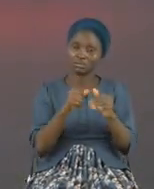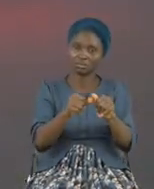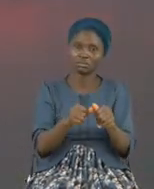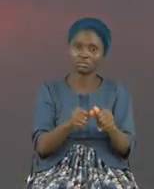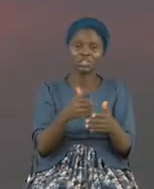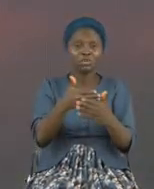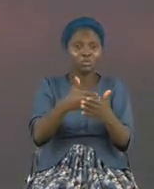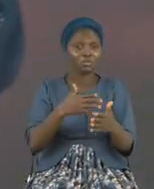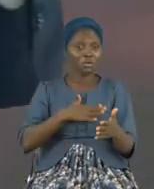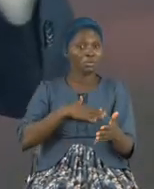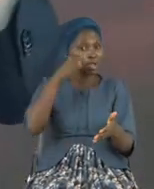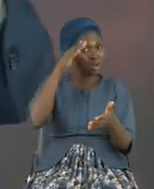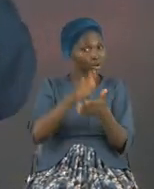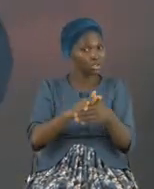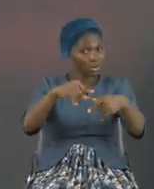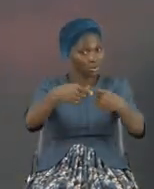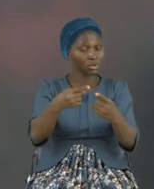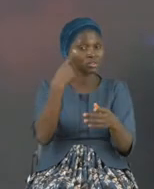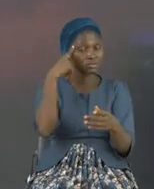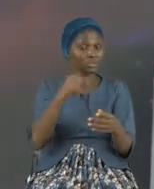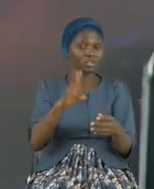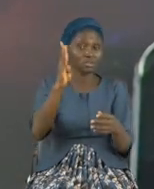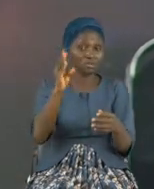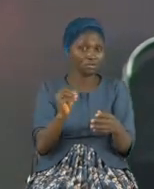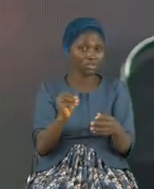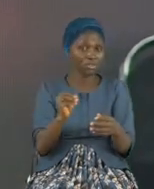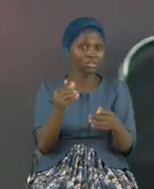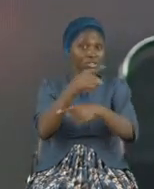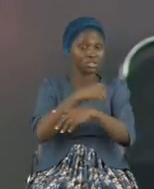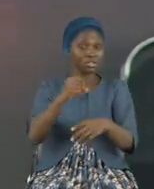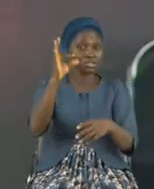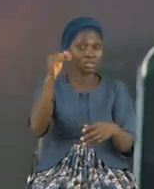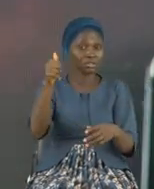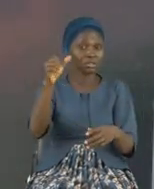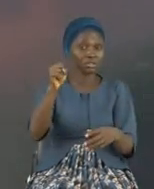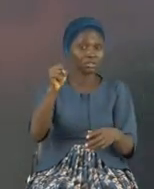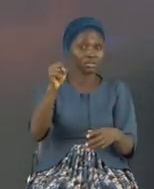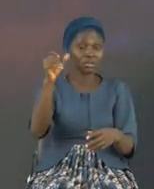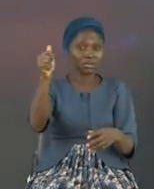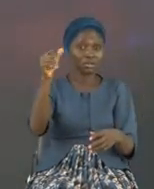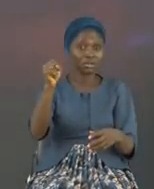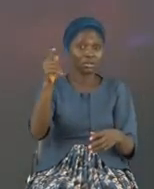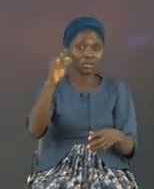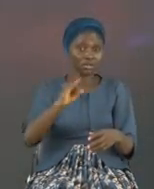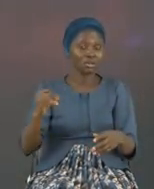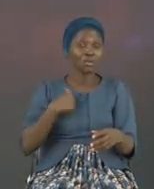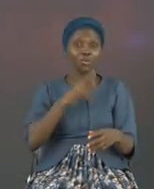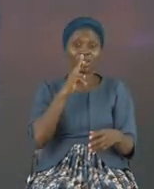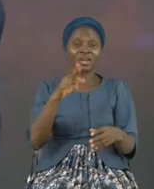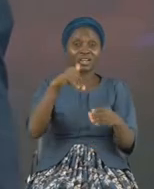husband went for the 40-day fasting, we were in terrible,